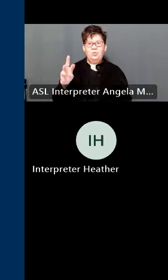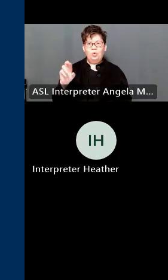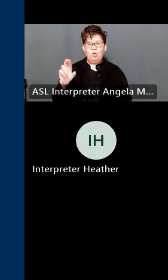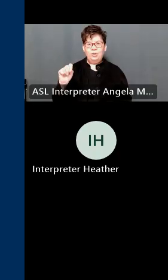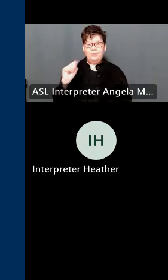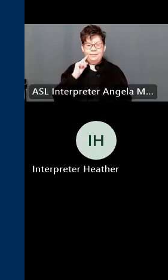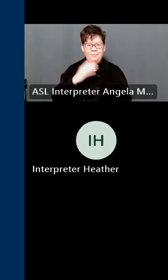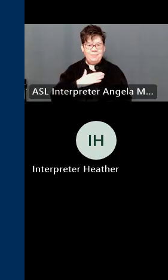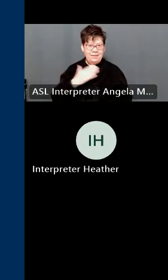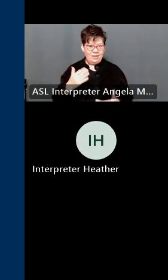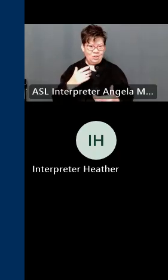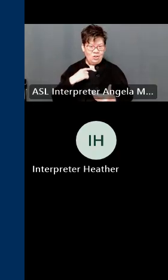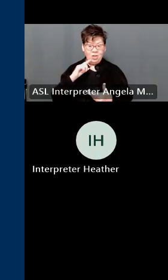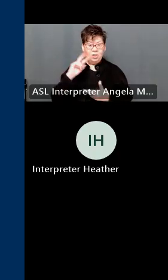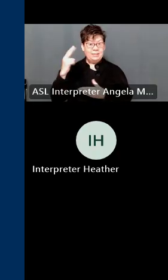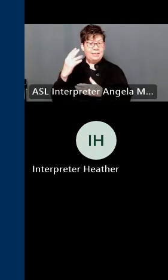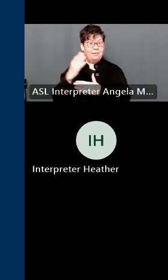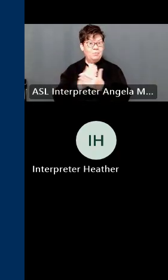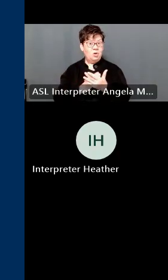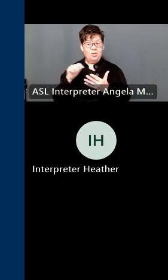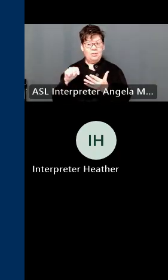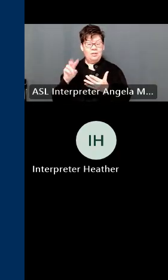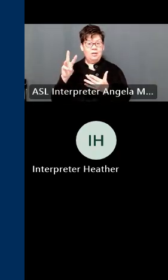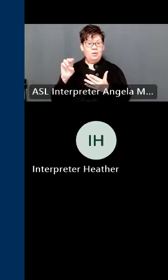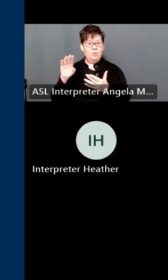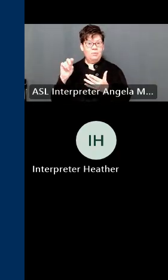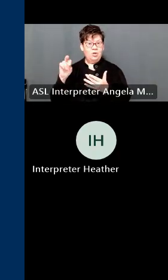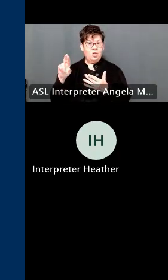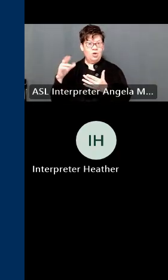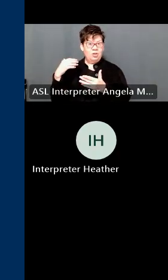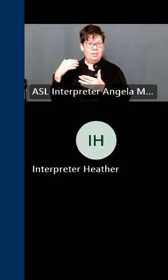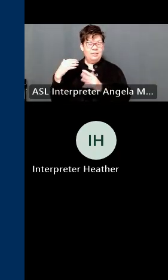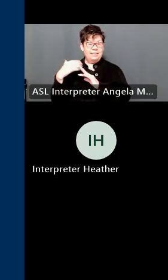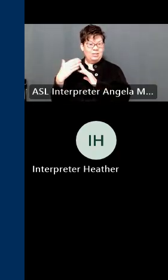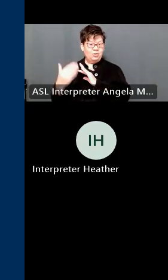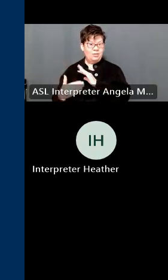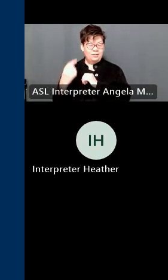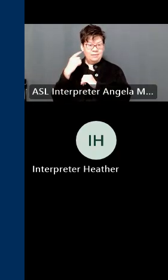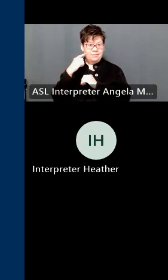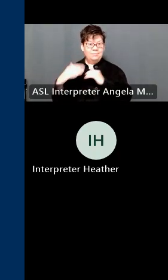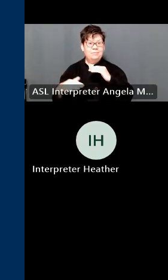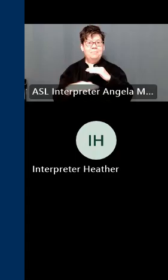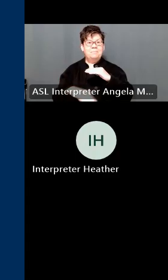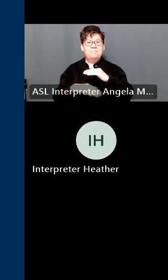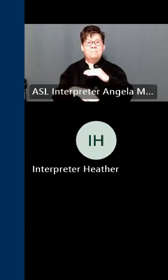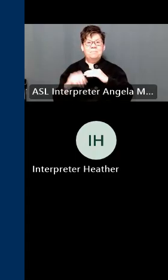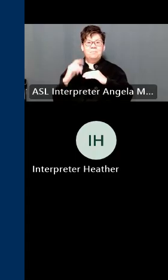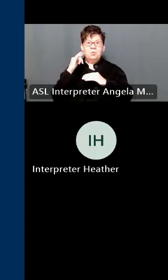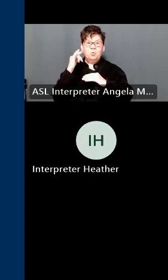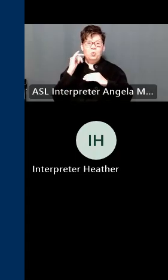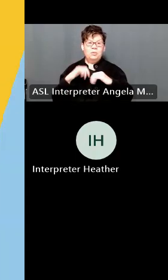today on the second part of our webinar series, The Basics of the Gold Standard for Treatment.